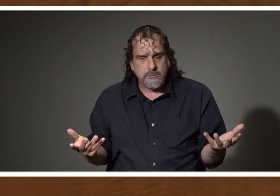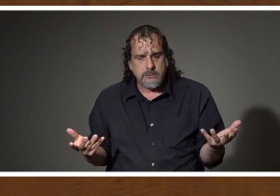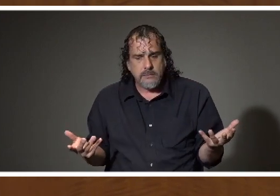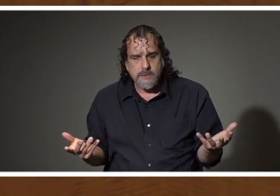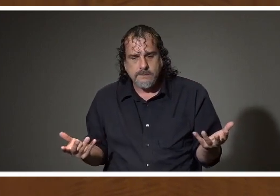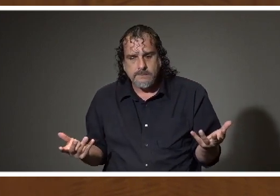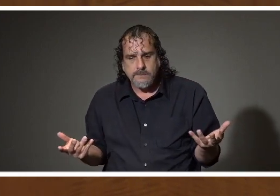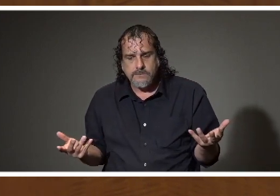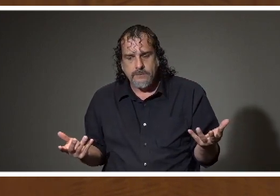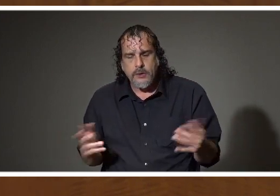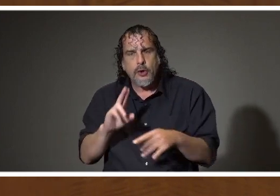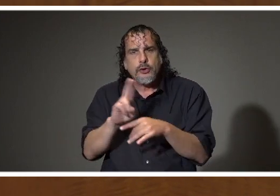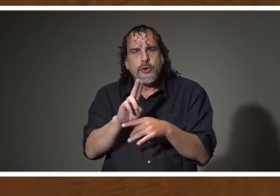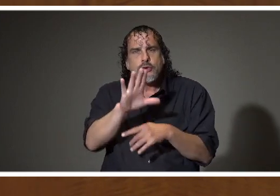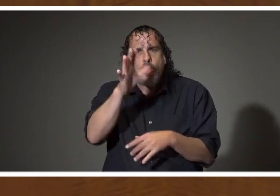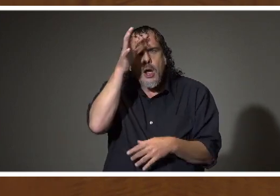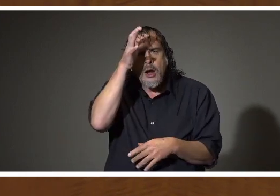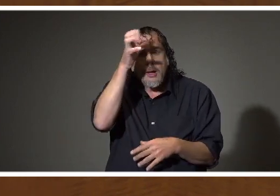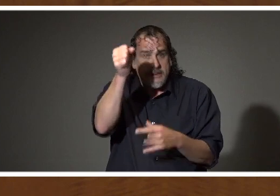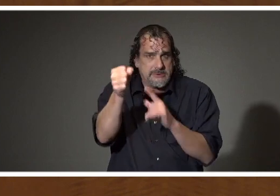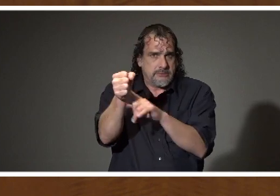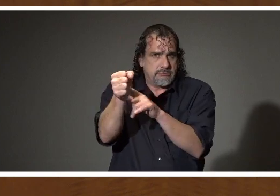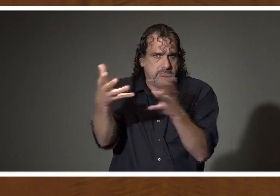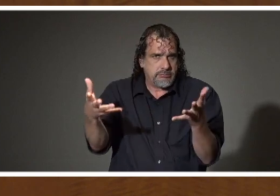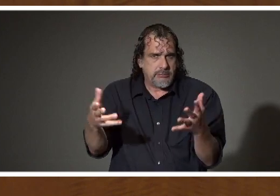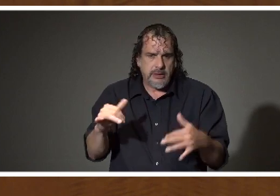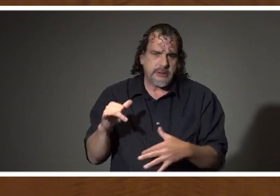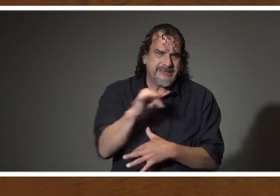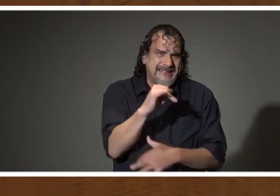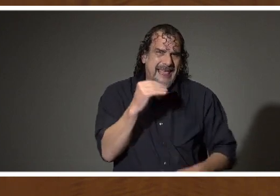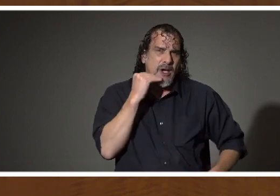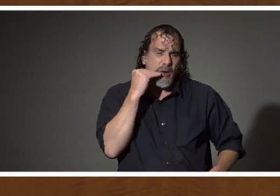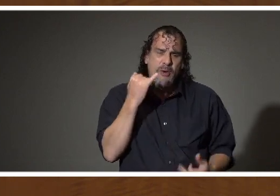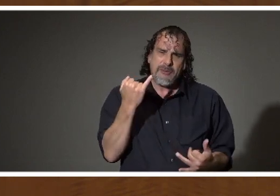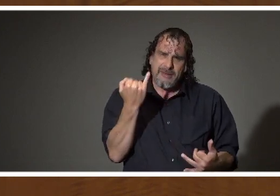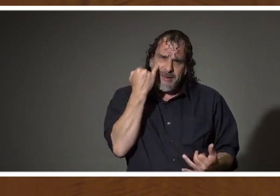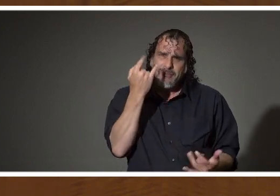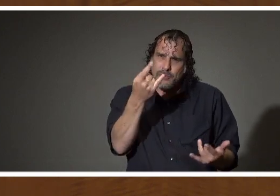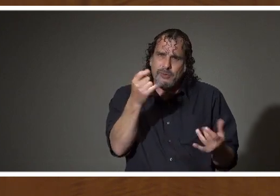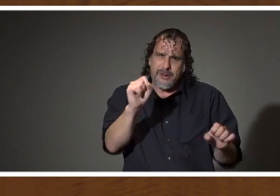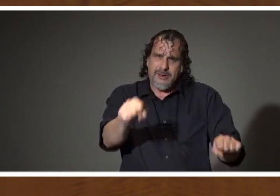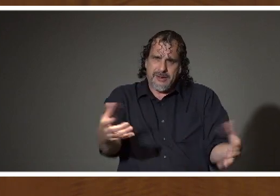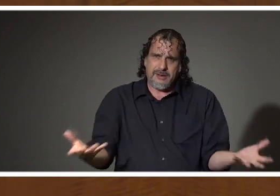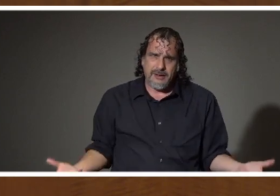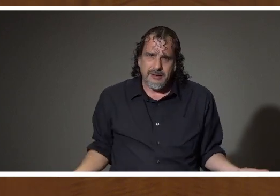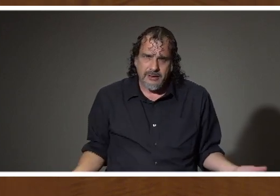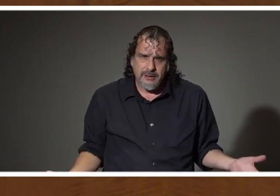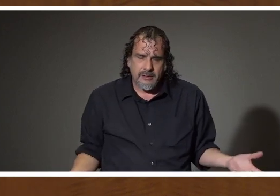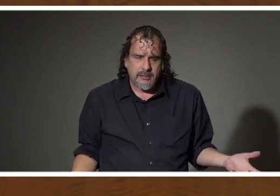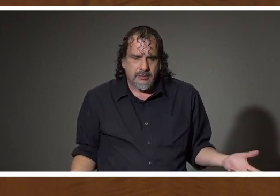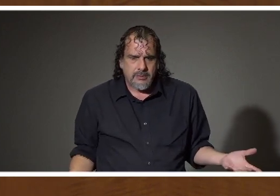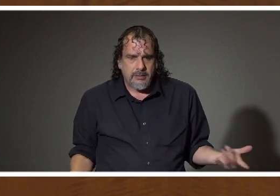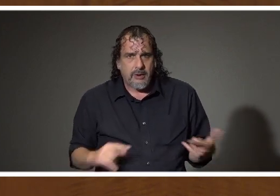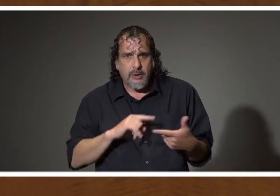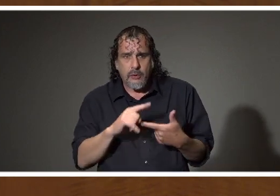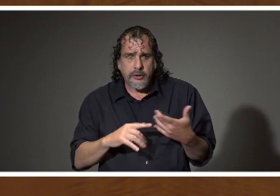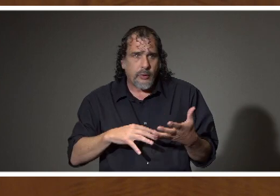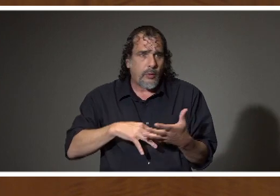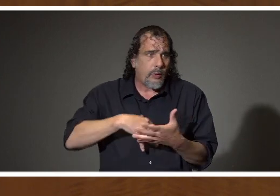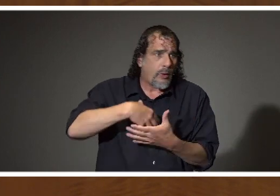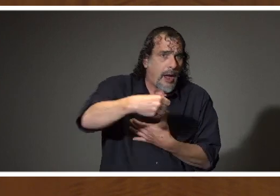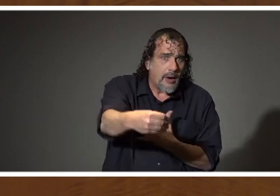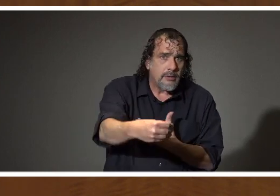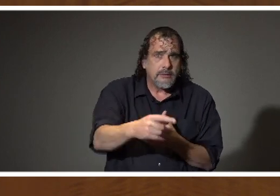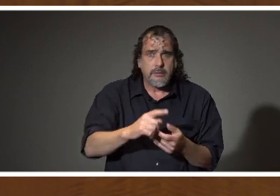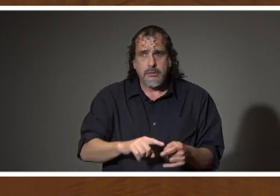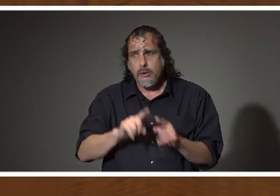to use common sense. Stay at home if at all possible. When you leave, go